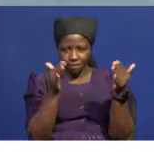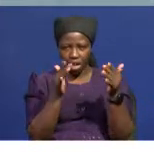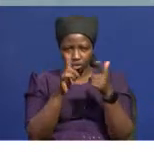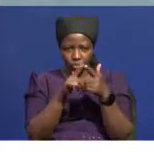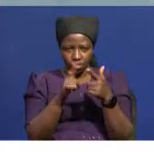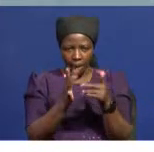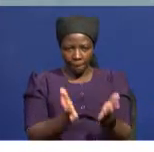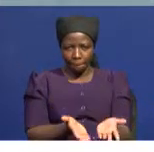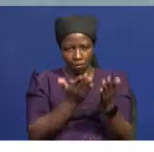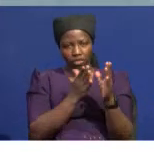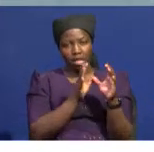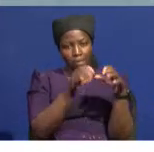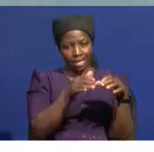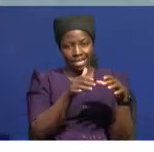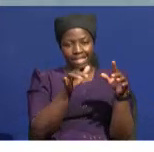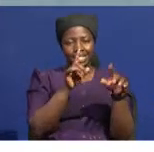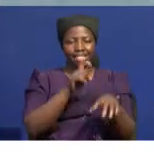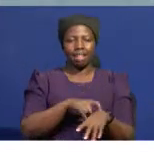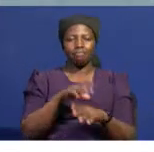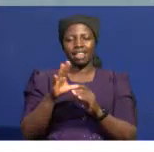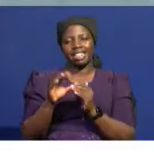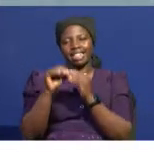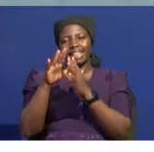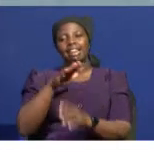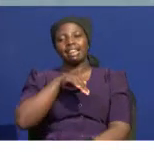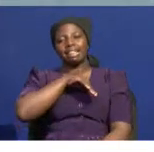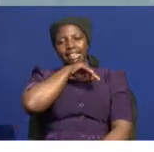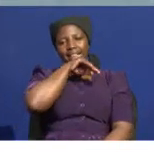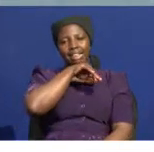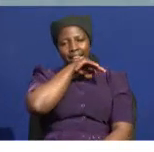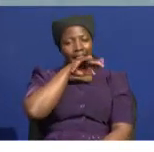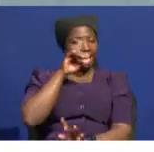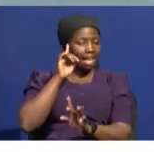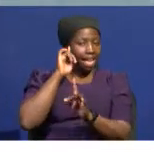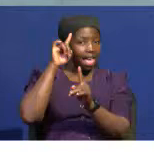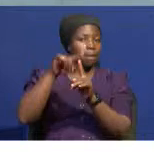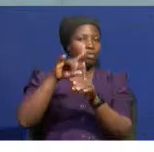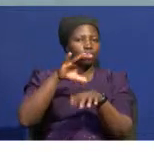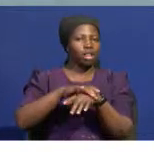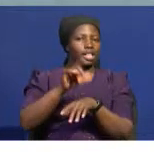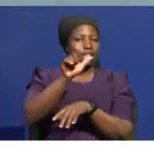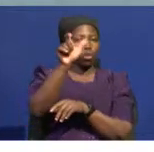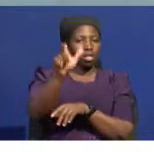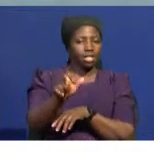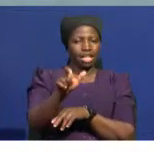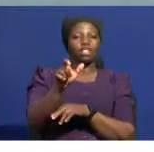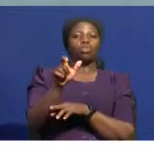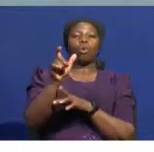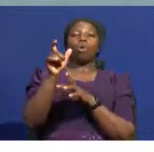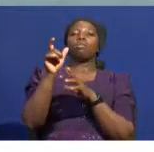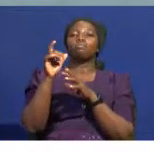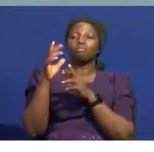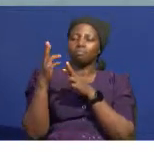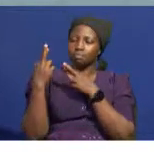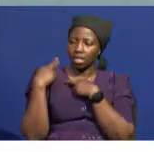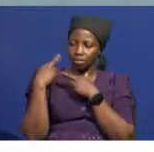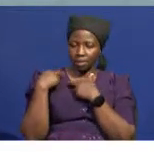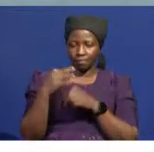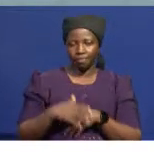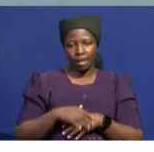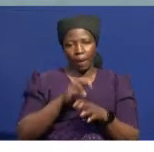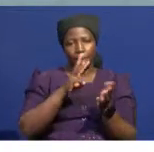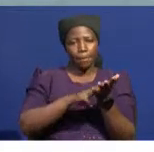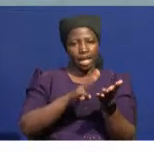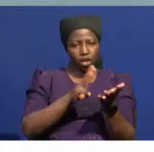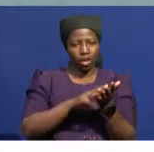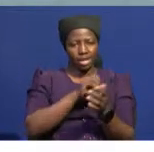the party, while their leader Raila Odinga eyes the continental role. Migori County Governor Ochilo Ayako and his